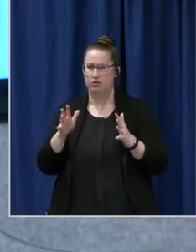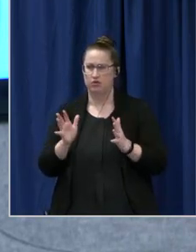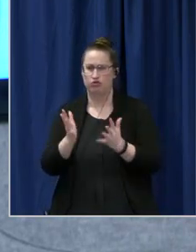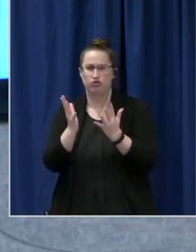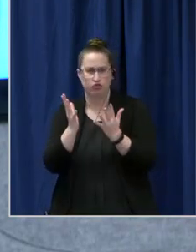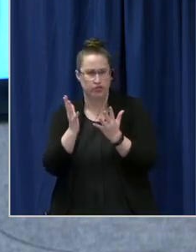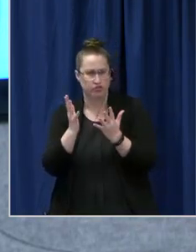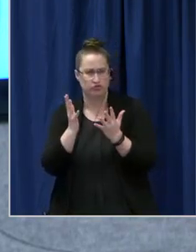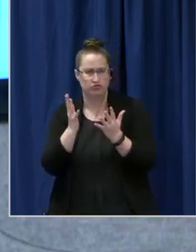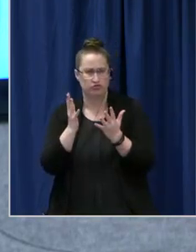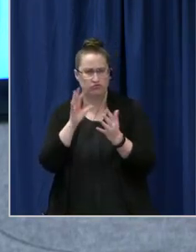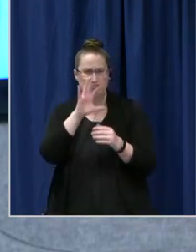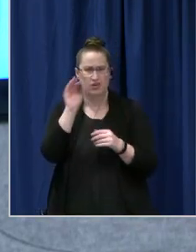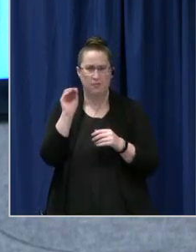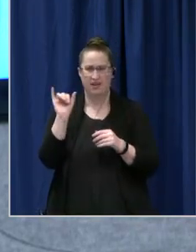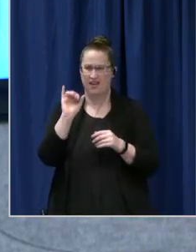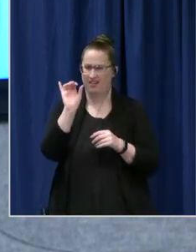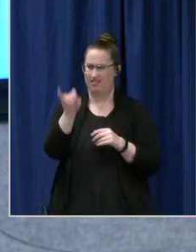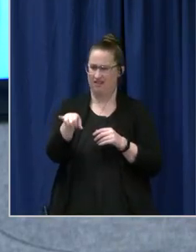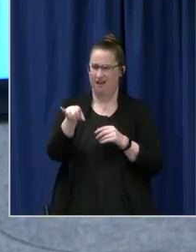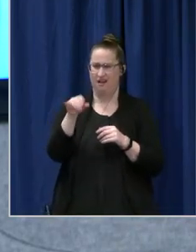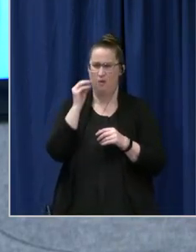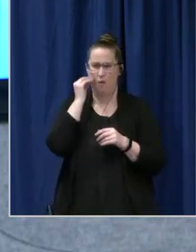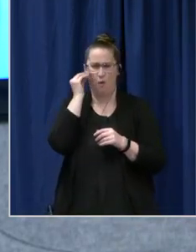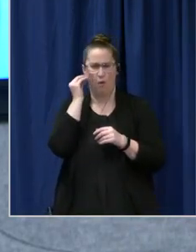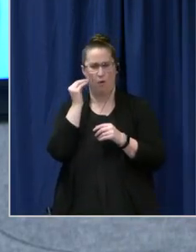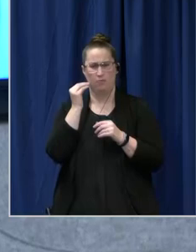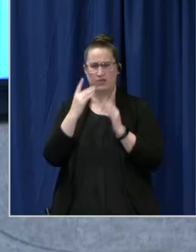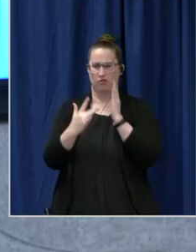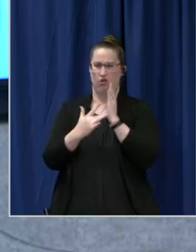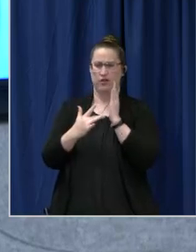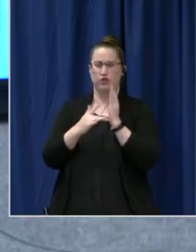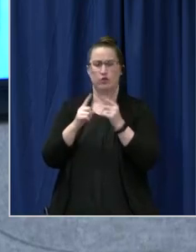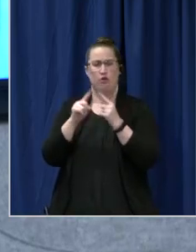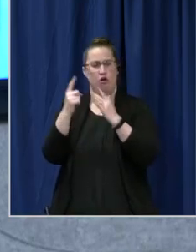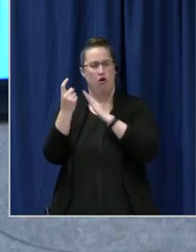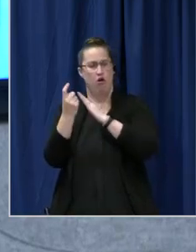encouraged companies like this to automatically include